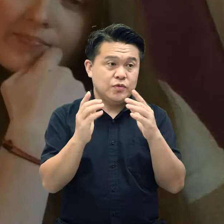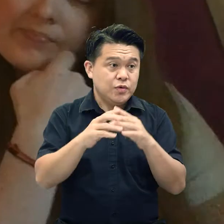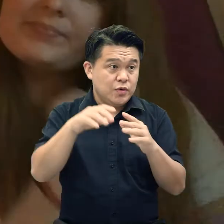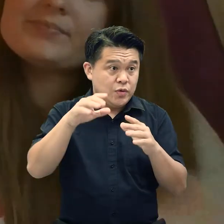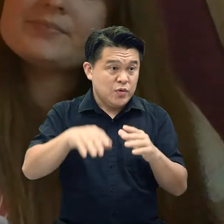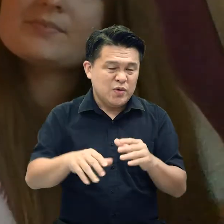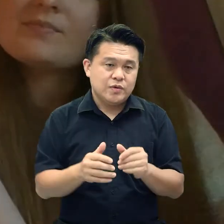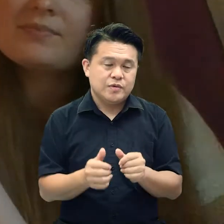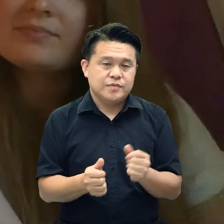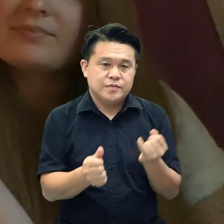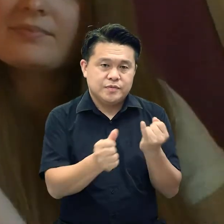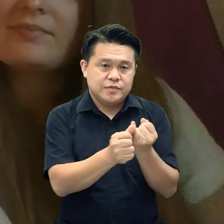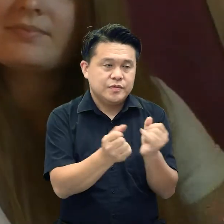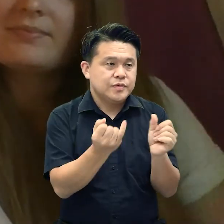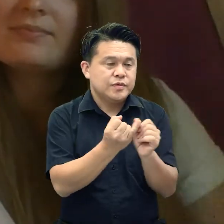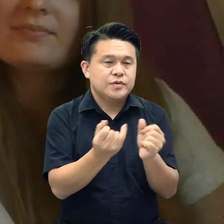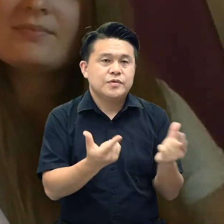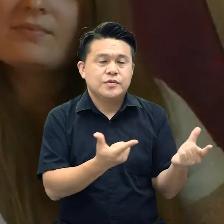or not.